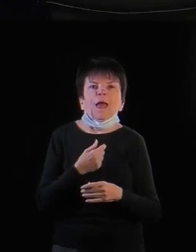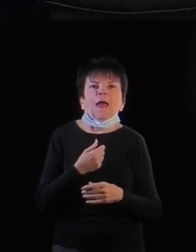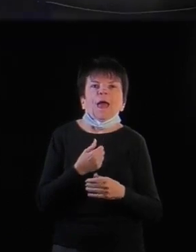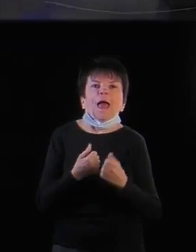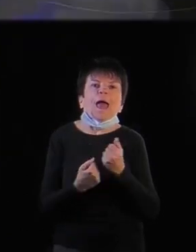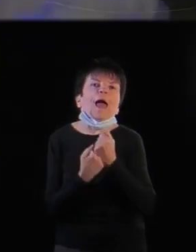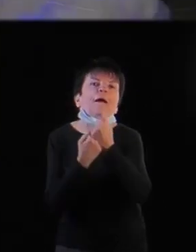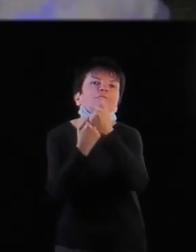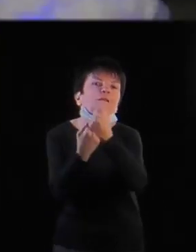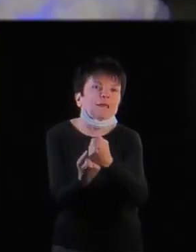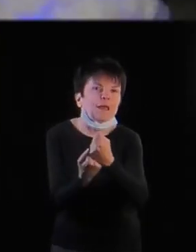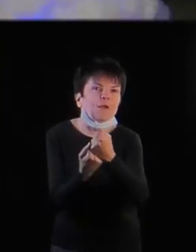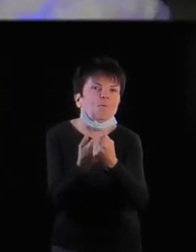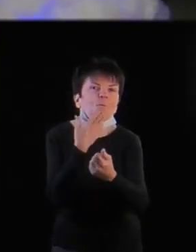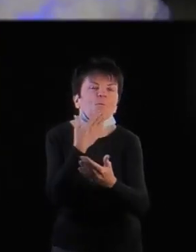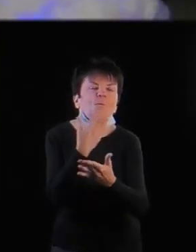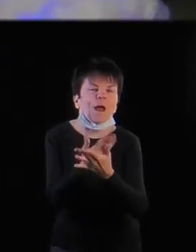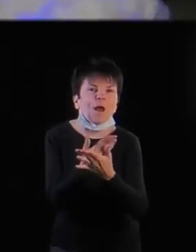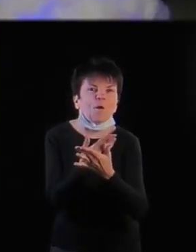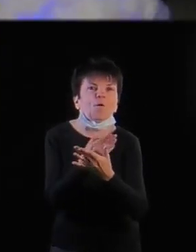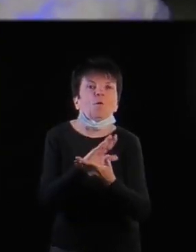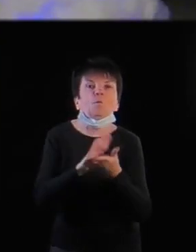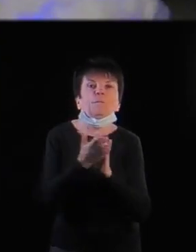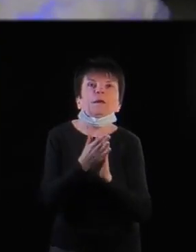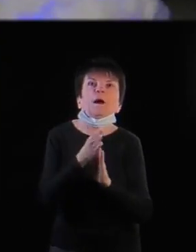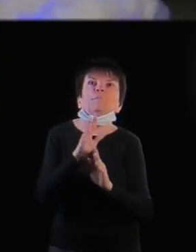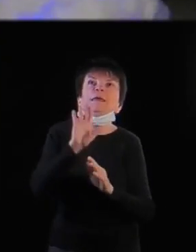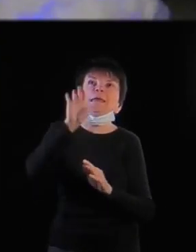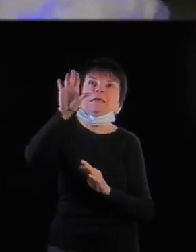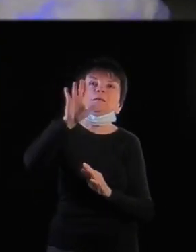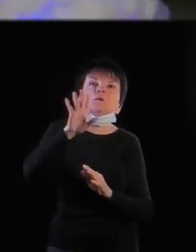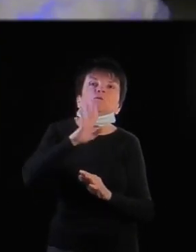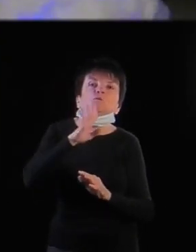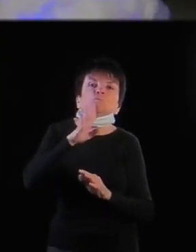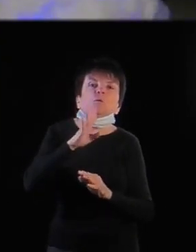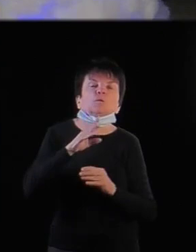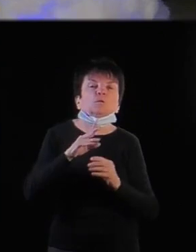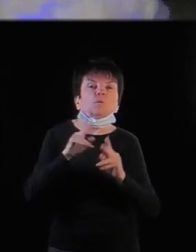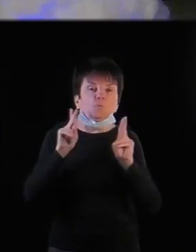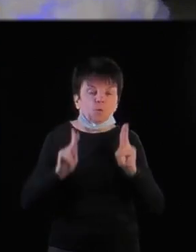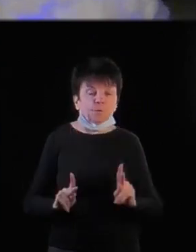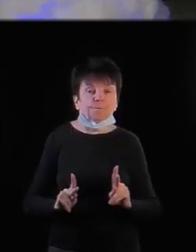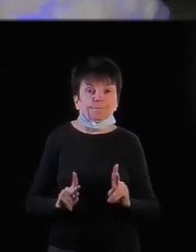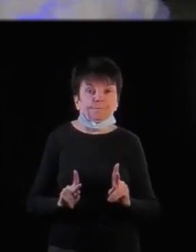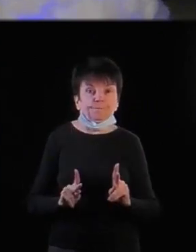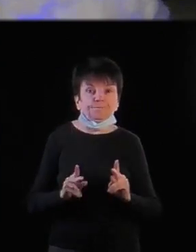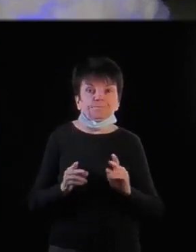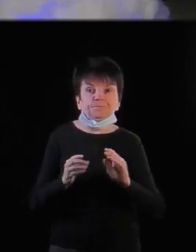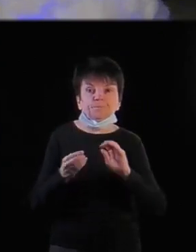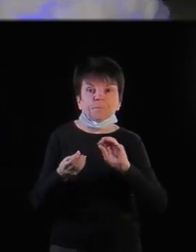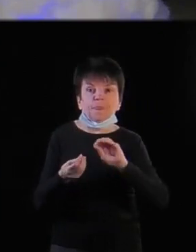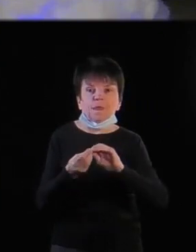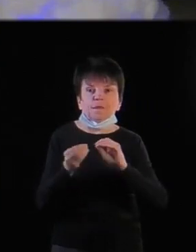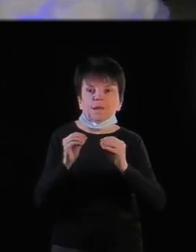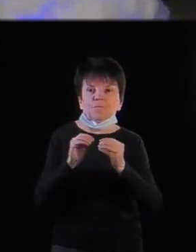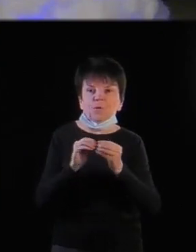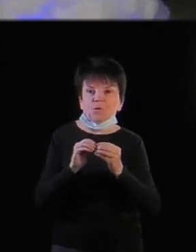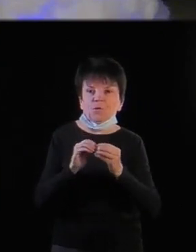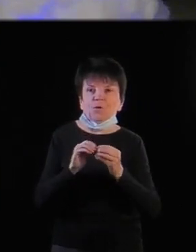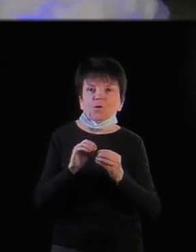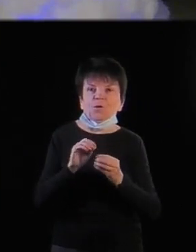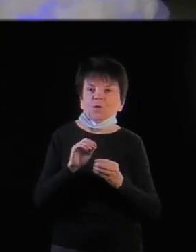well, becoming his spokesperson. A third thing that I want to leave with you today.